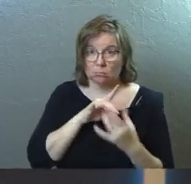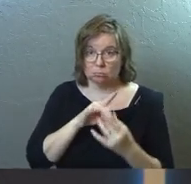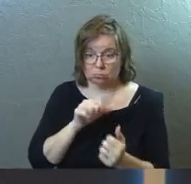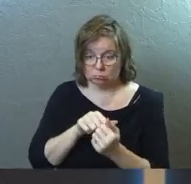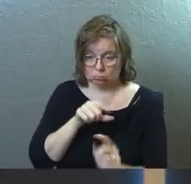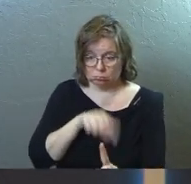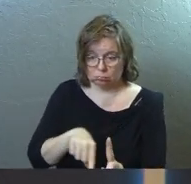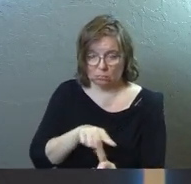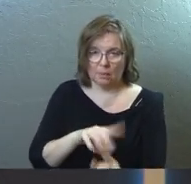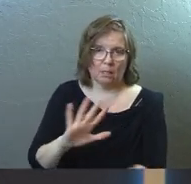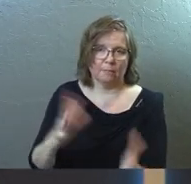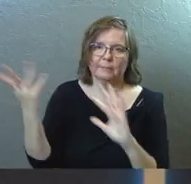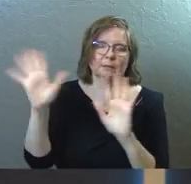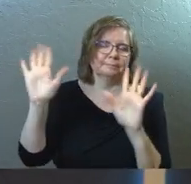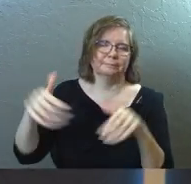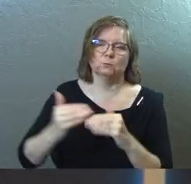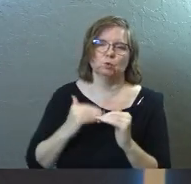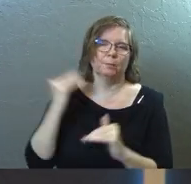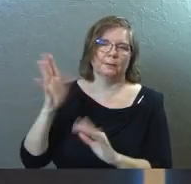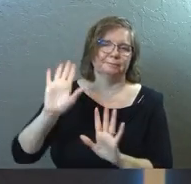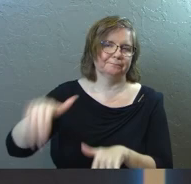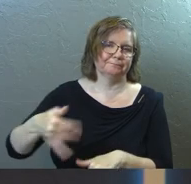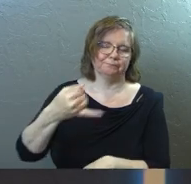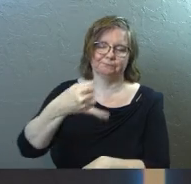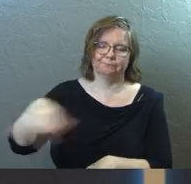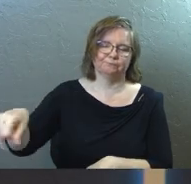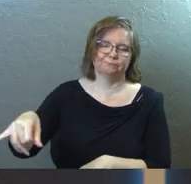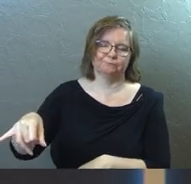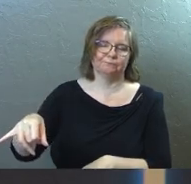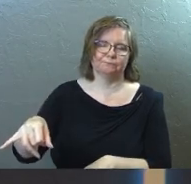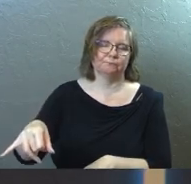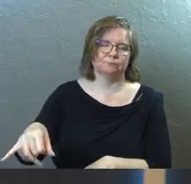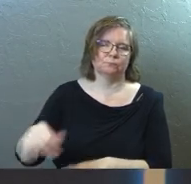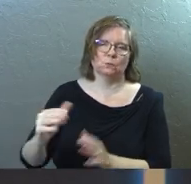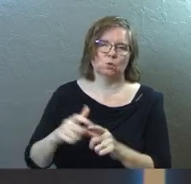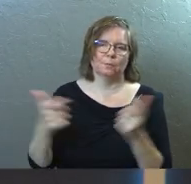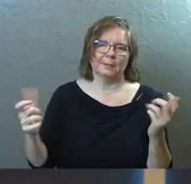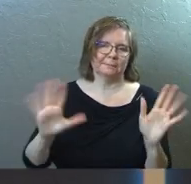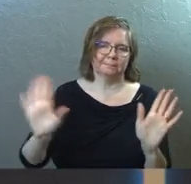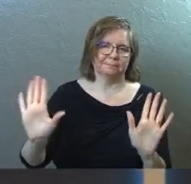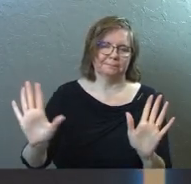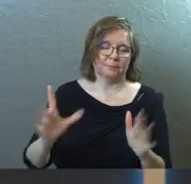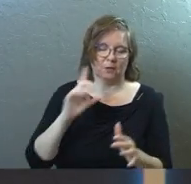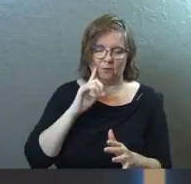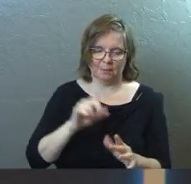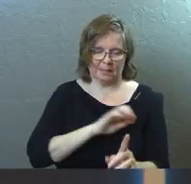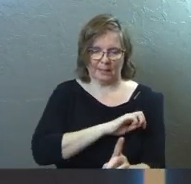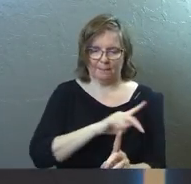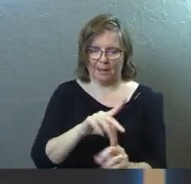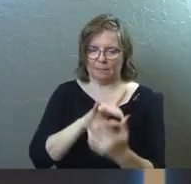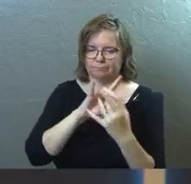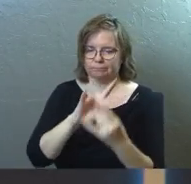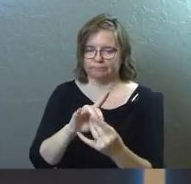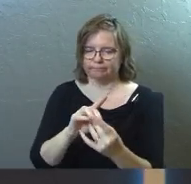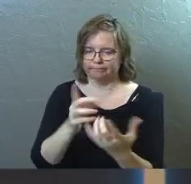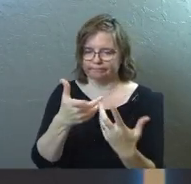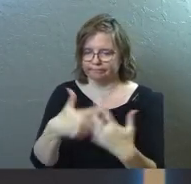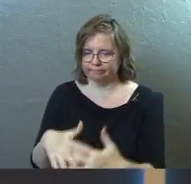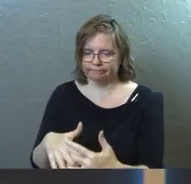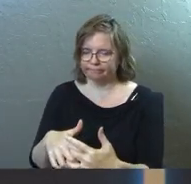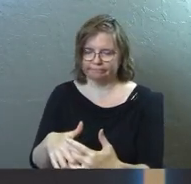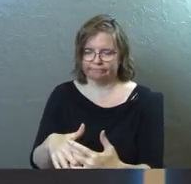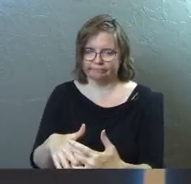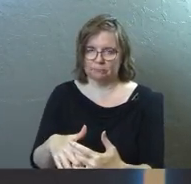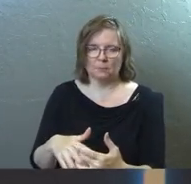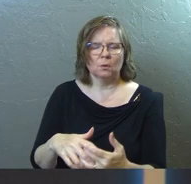with, they've messed up too much. The mess they've made is too big for me to circle back with them and try to make things right.